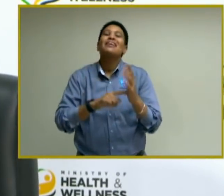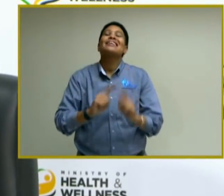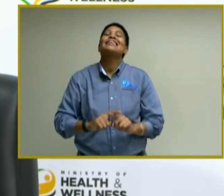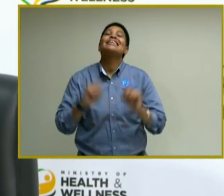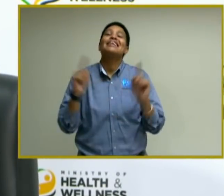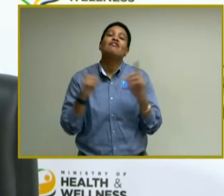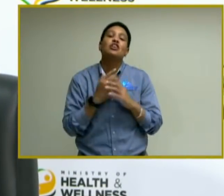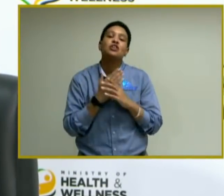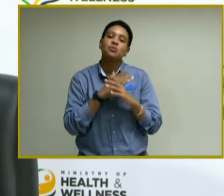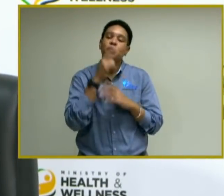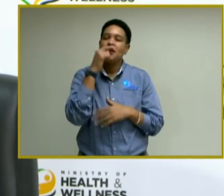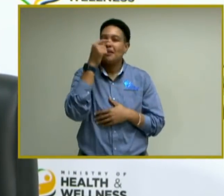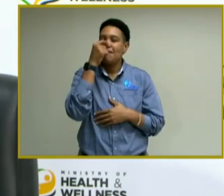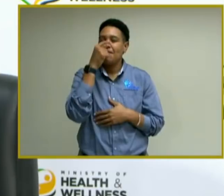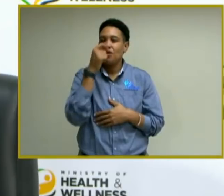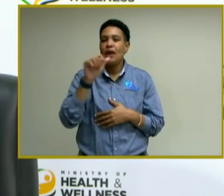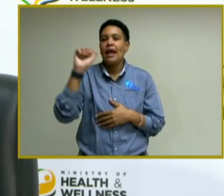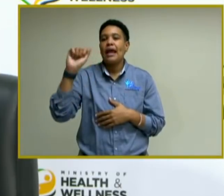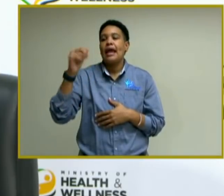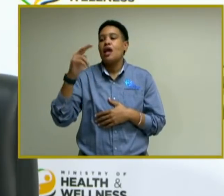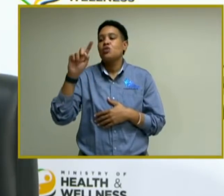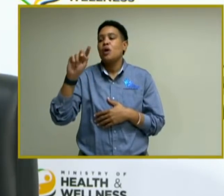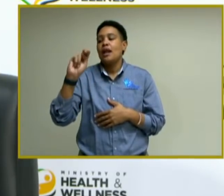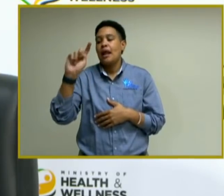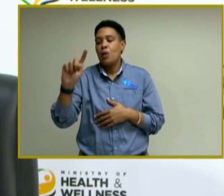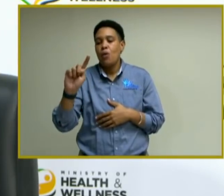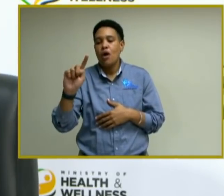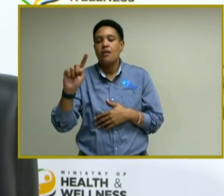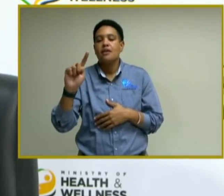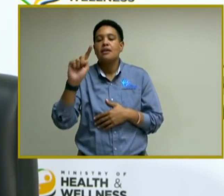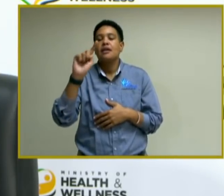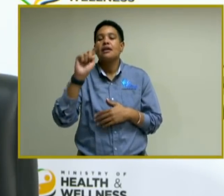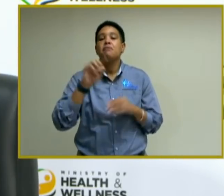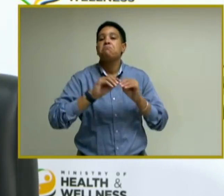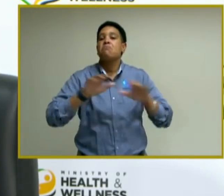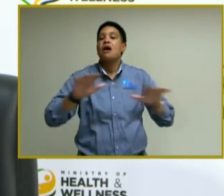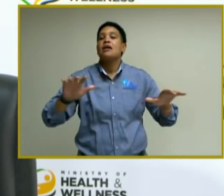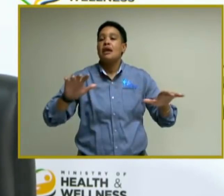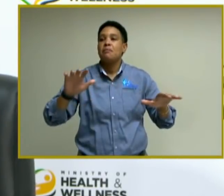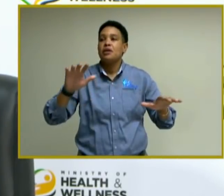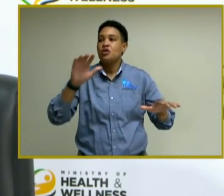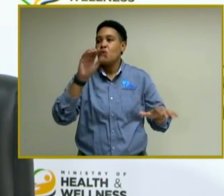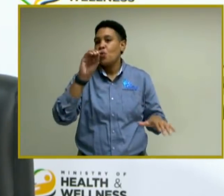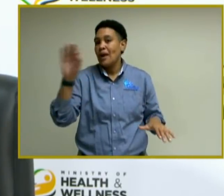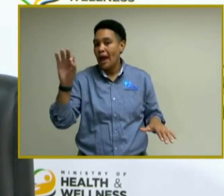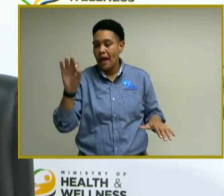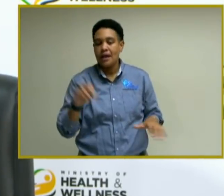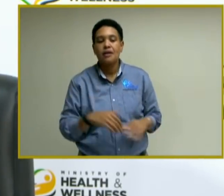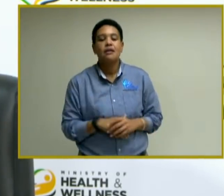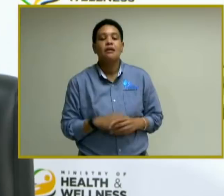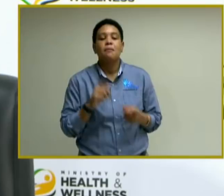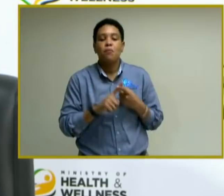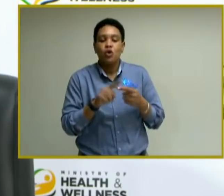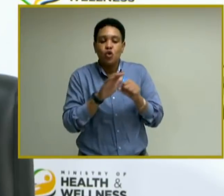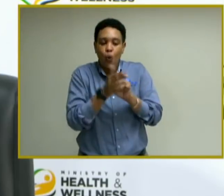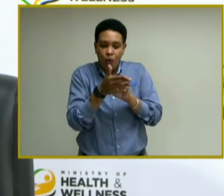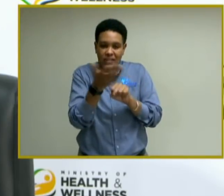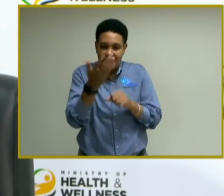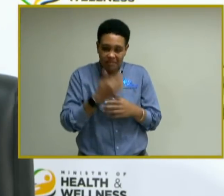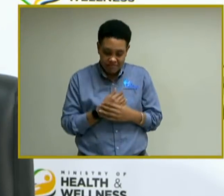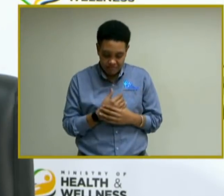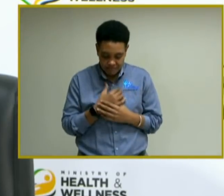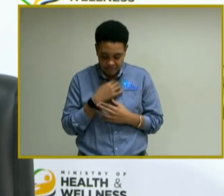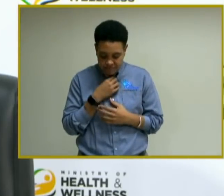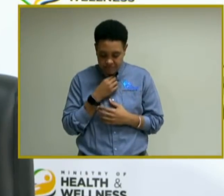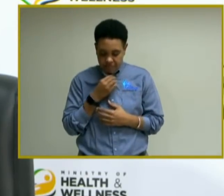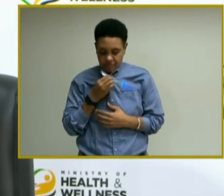between influenza A H1N1, pandemic strain 09, and COVID. And this